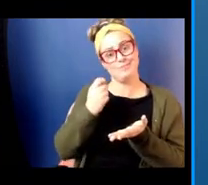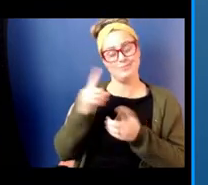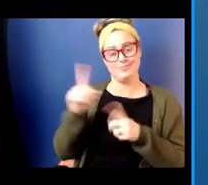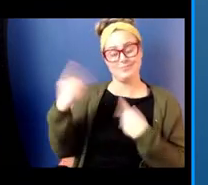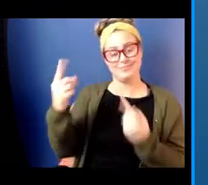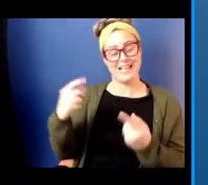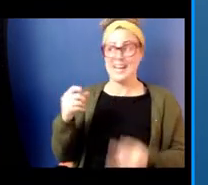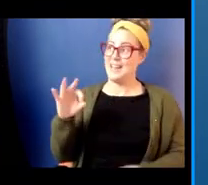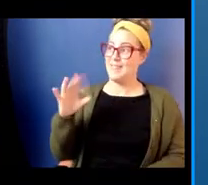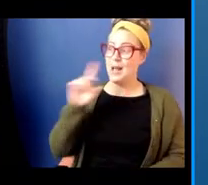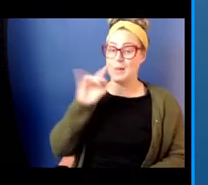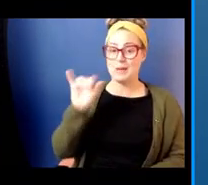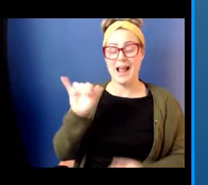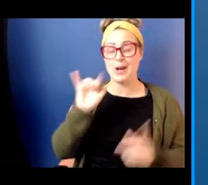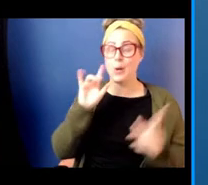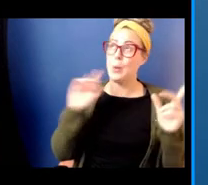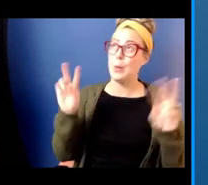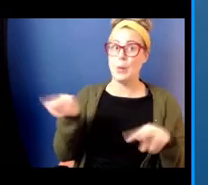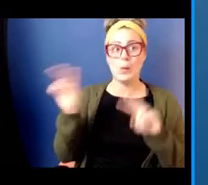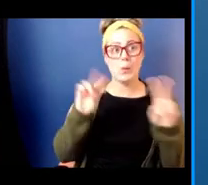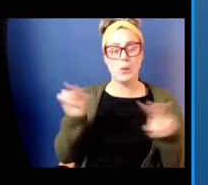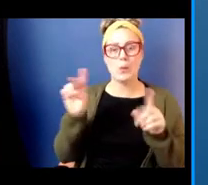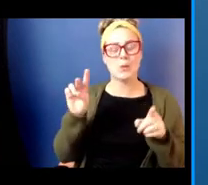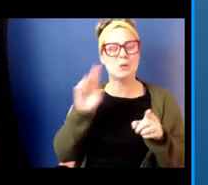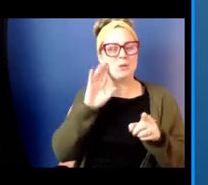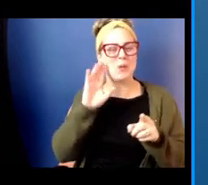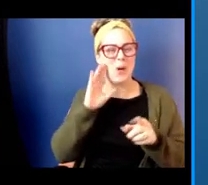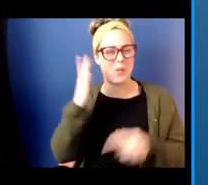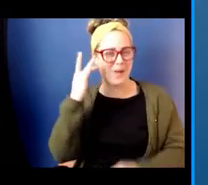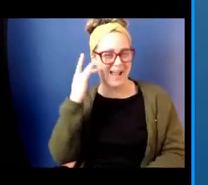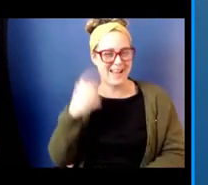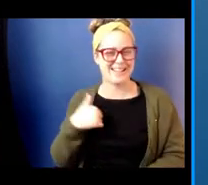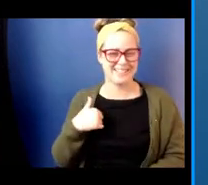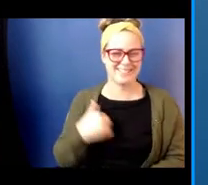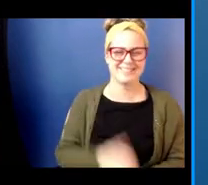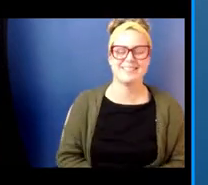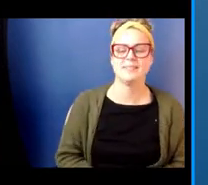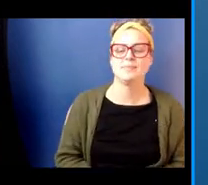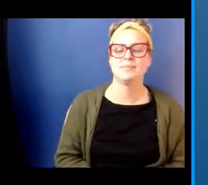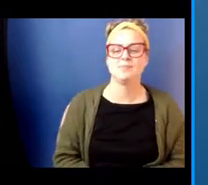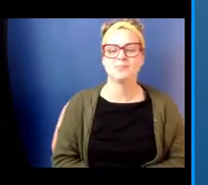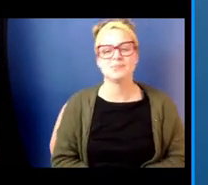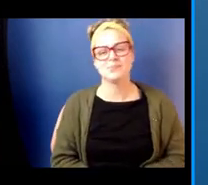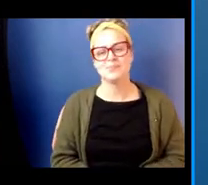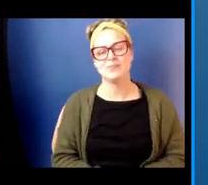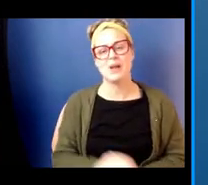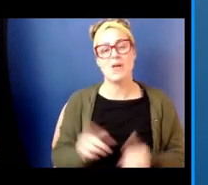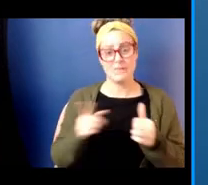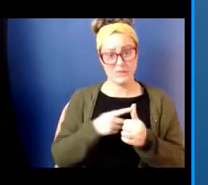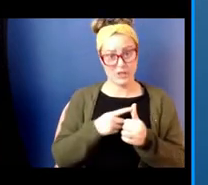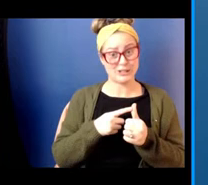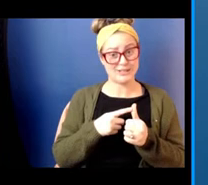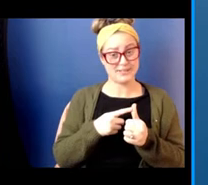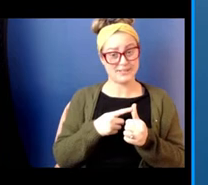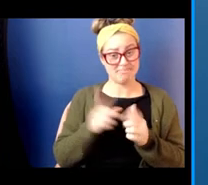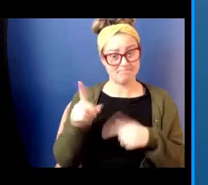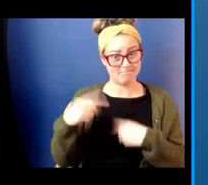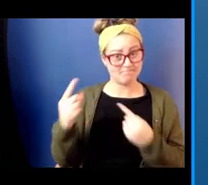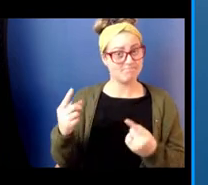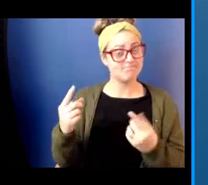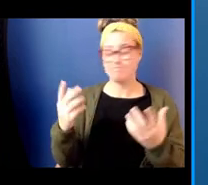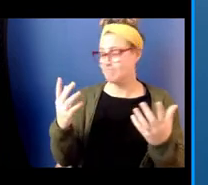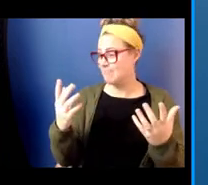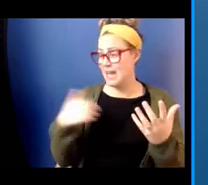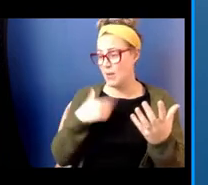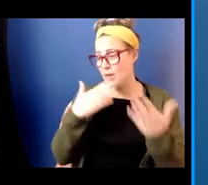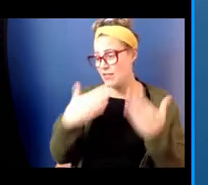why but folks let me let me just say I first and foremost let me think Jim and mignon I want to thank